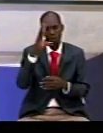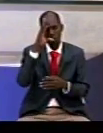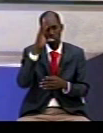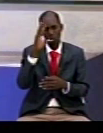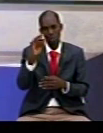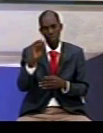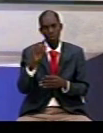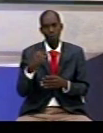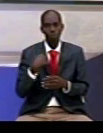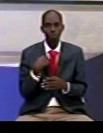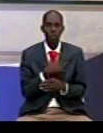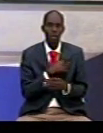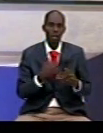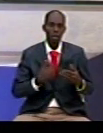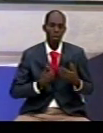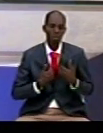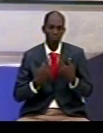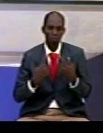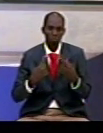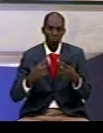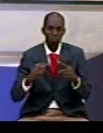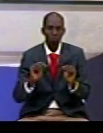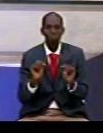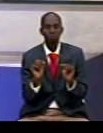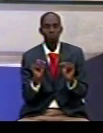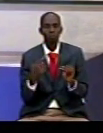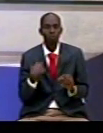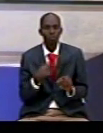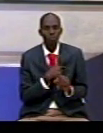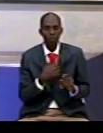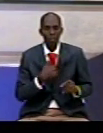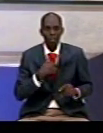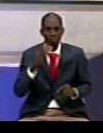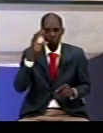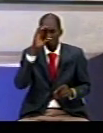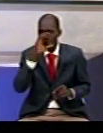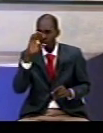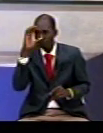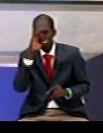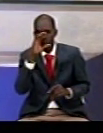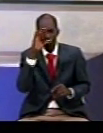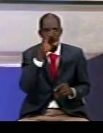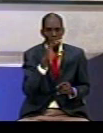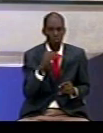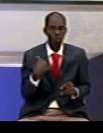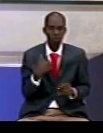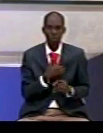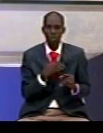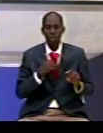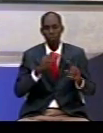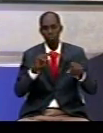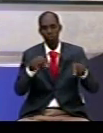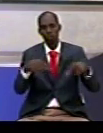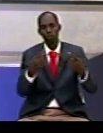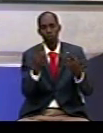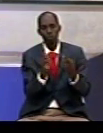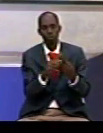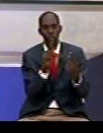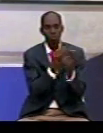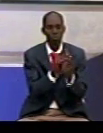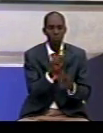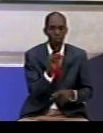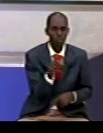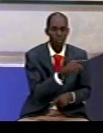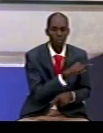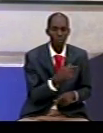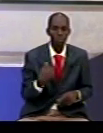tried, we've sought, we've gone to them, we've given them money, we've